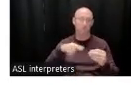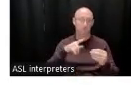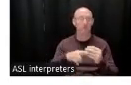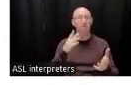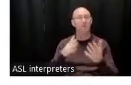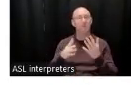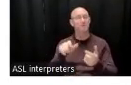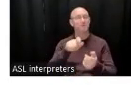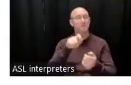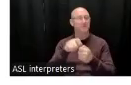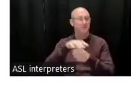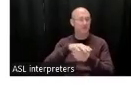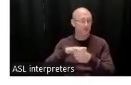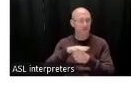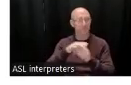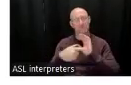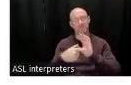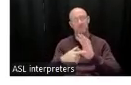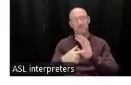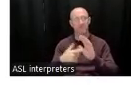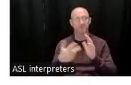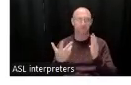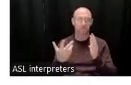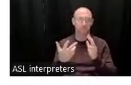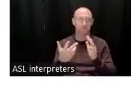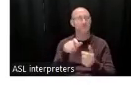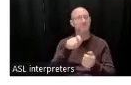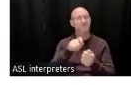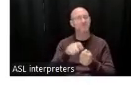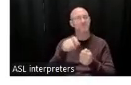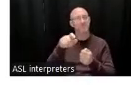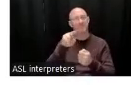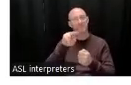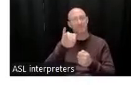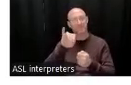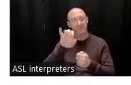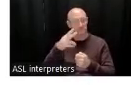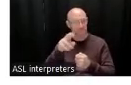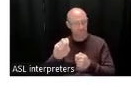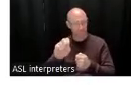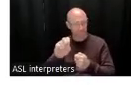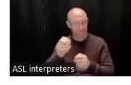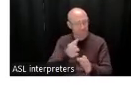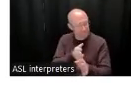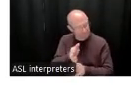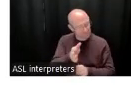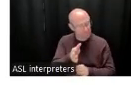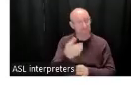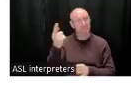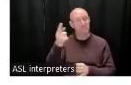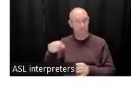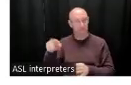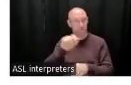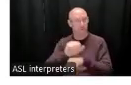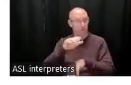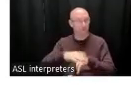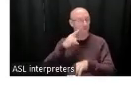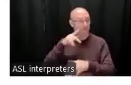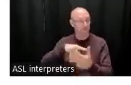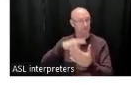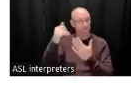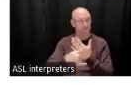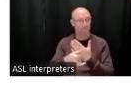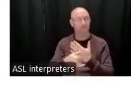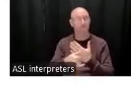be a specific area, for instance, a specific niche, and it may be something that you are working in specifically for this project,